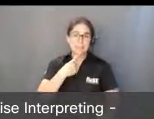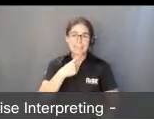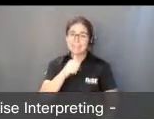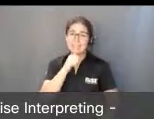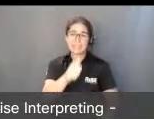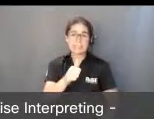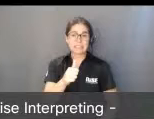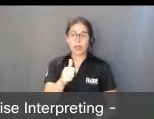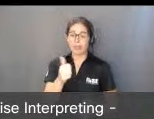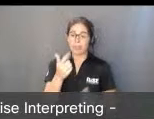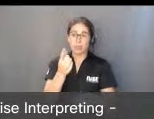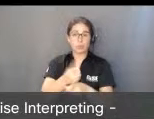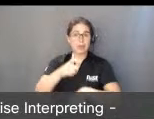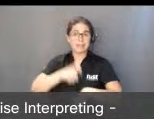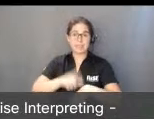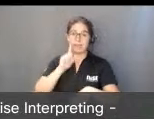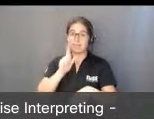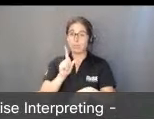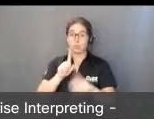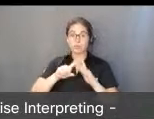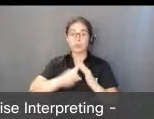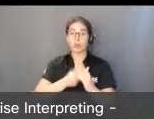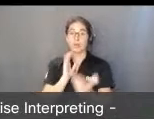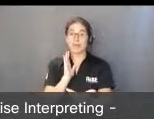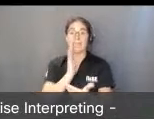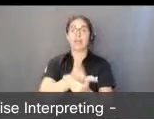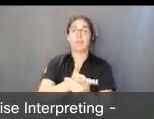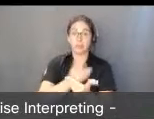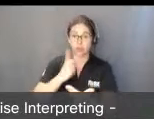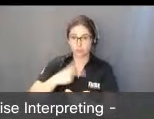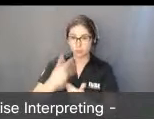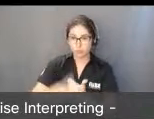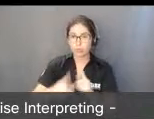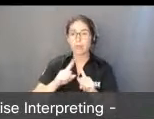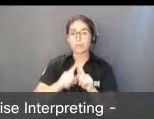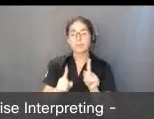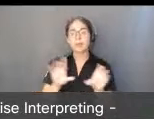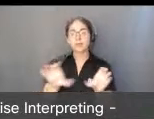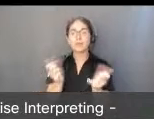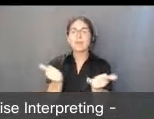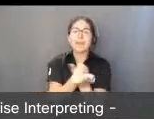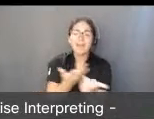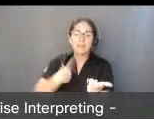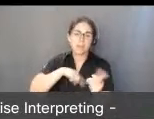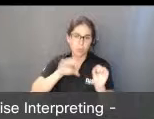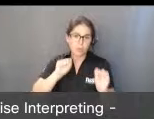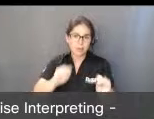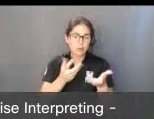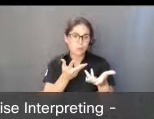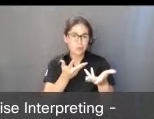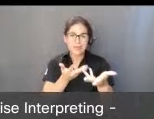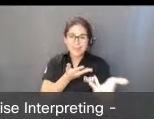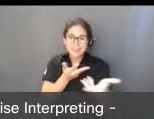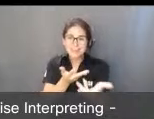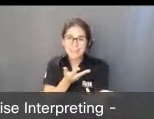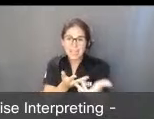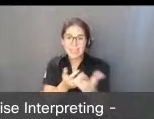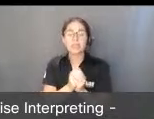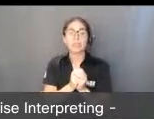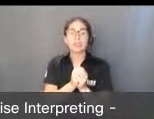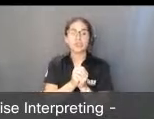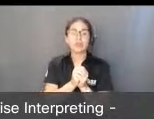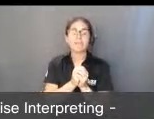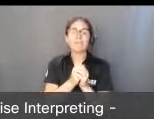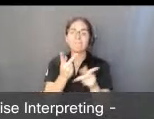methods of intervention, but really doing everything we can to engage in the process of learning the why